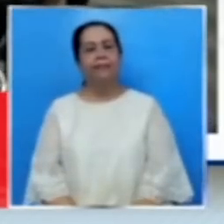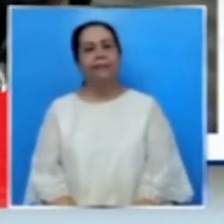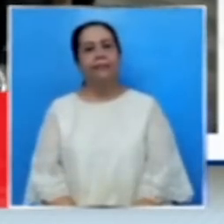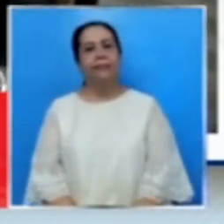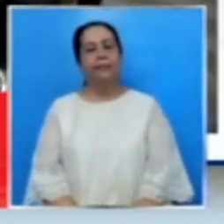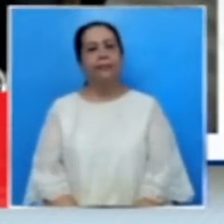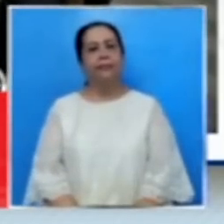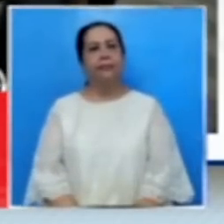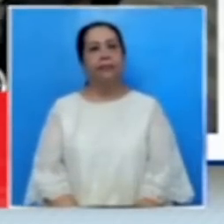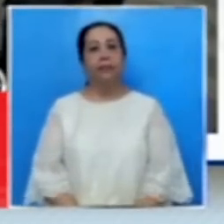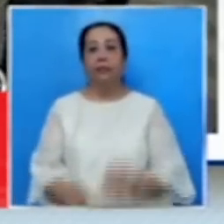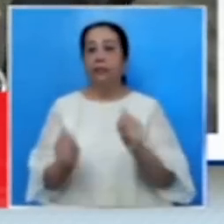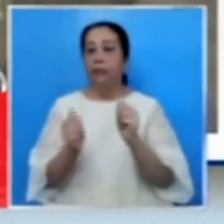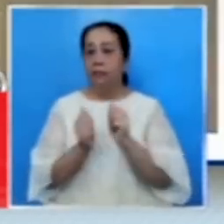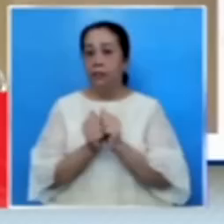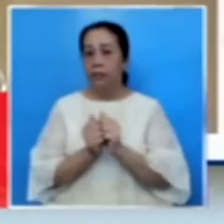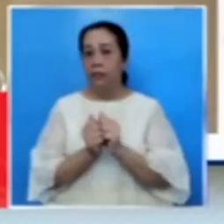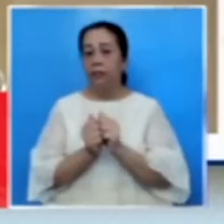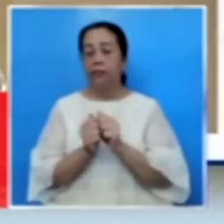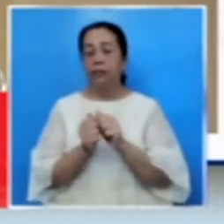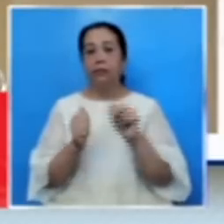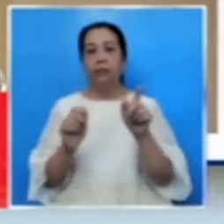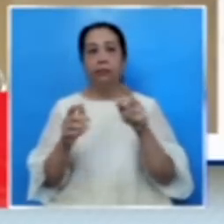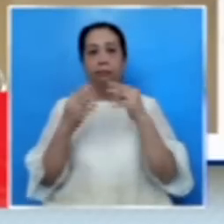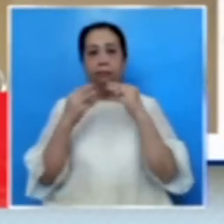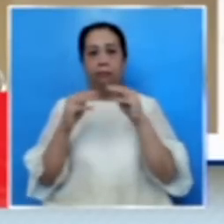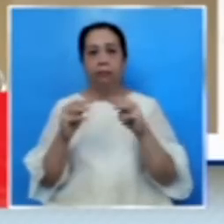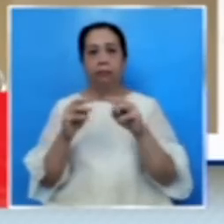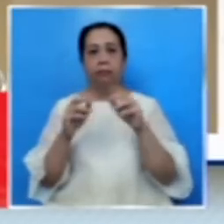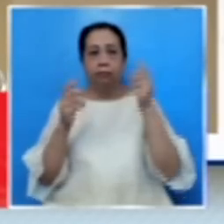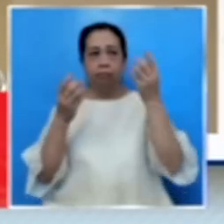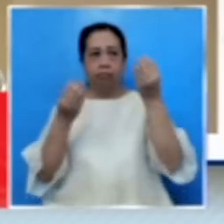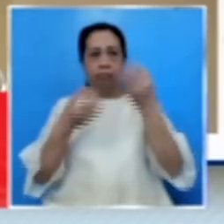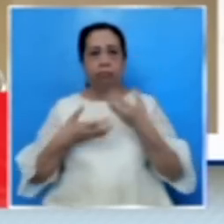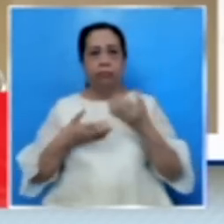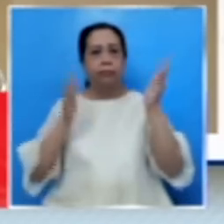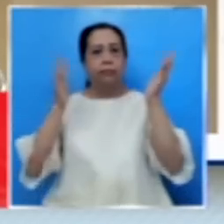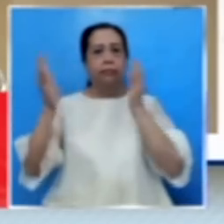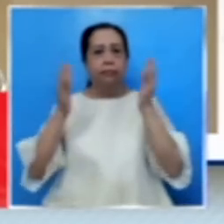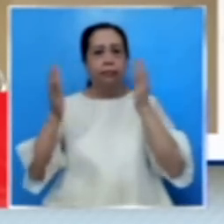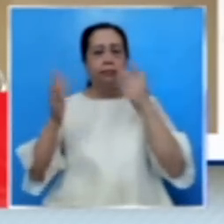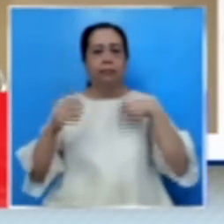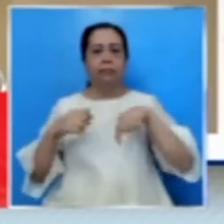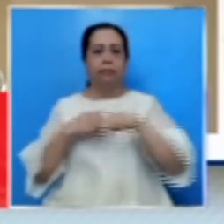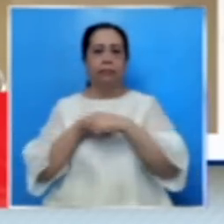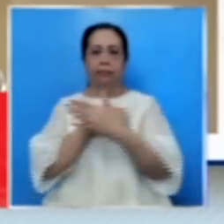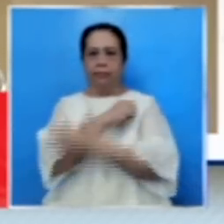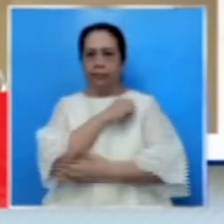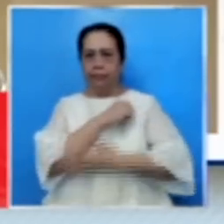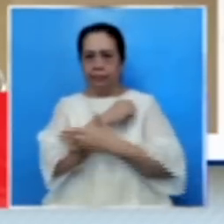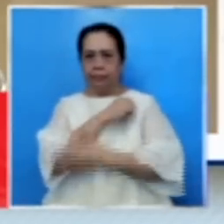With the message to serve our motherland.